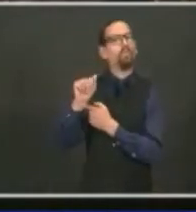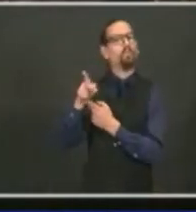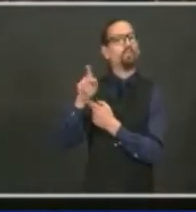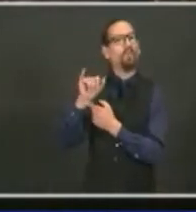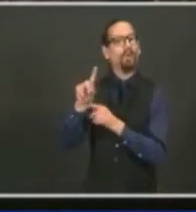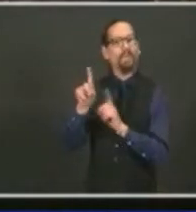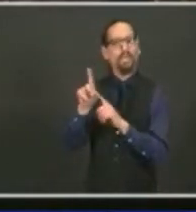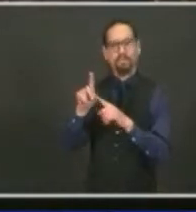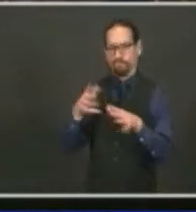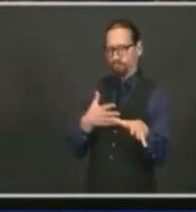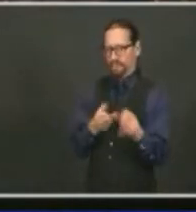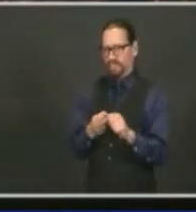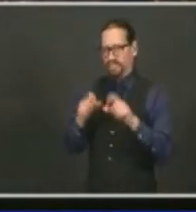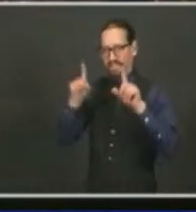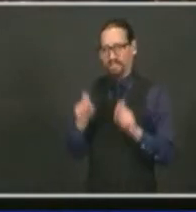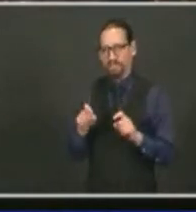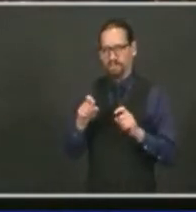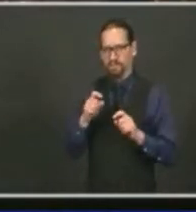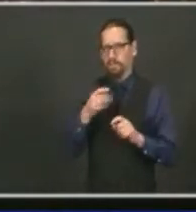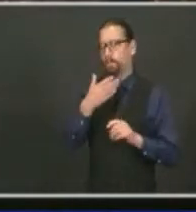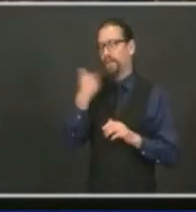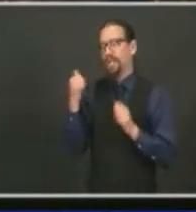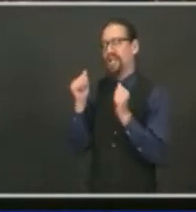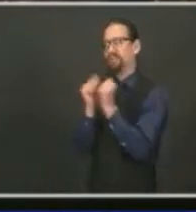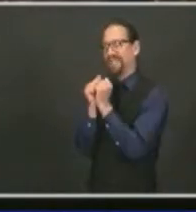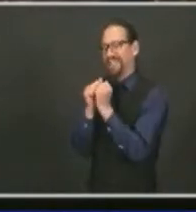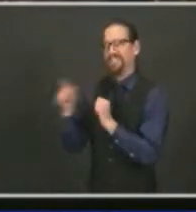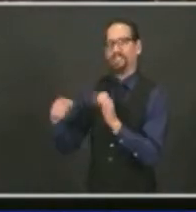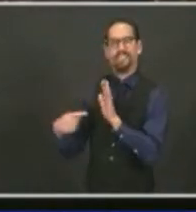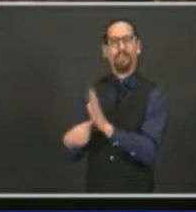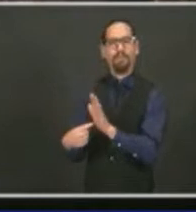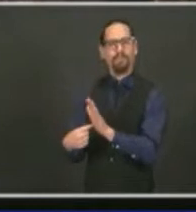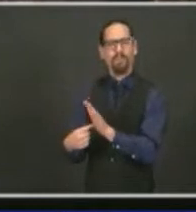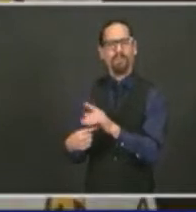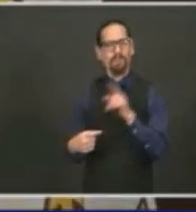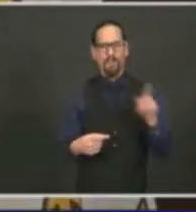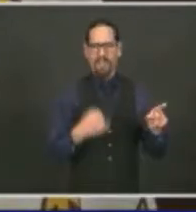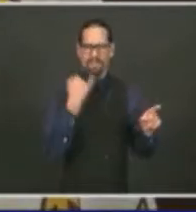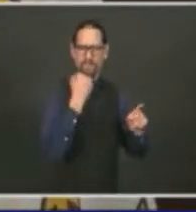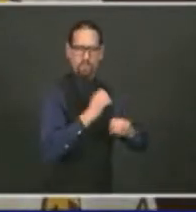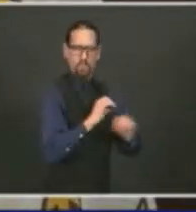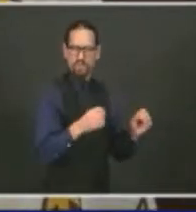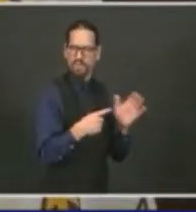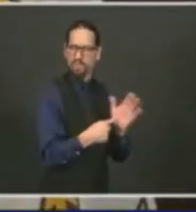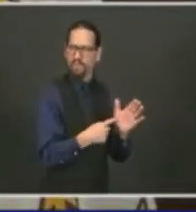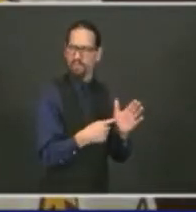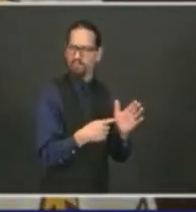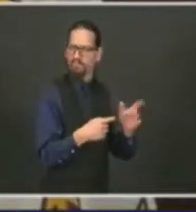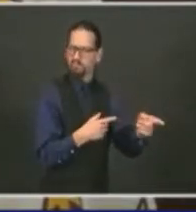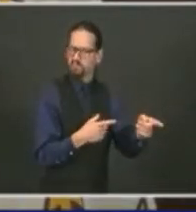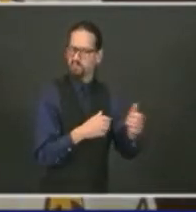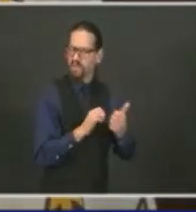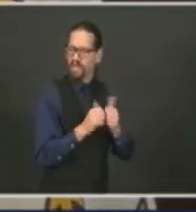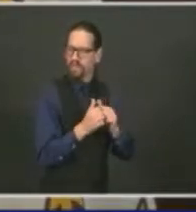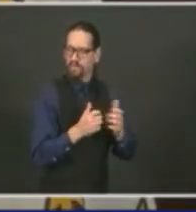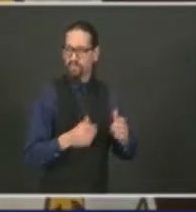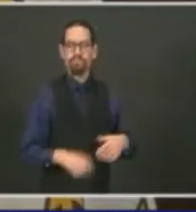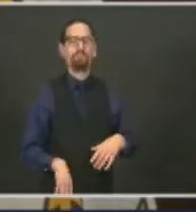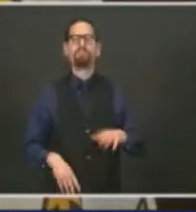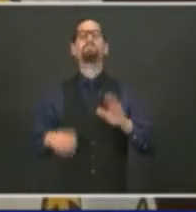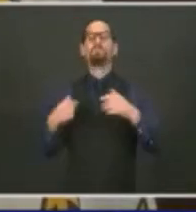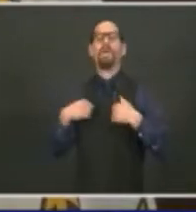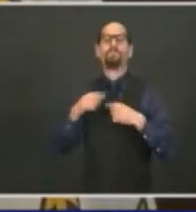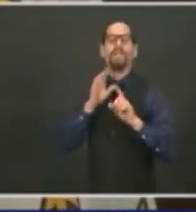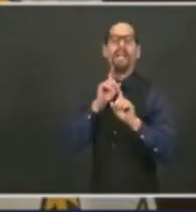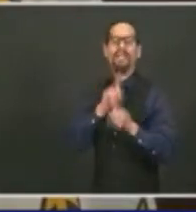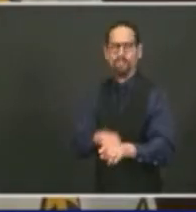why are you using them for the asymptomatic K-12 testing system? Yeah, it's a great question. So we do know that the